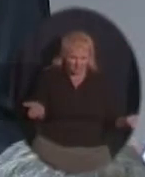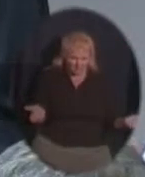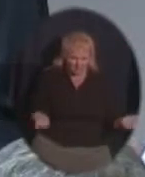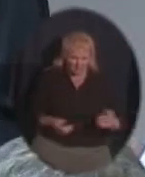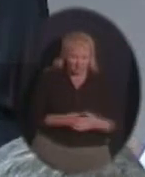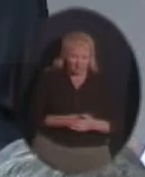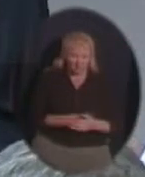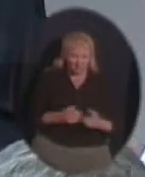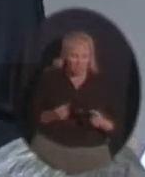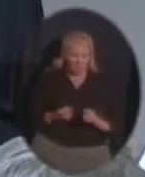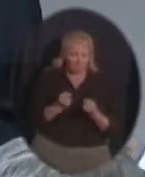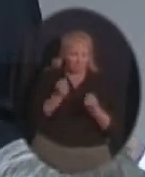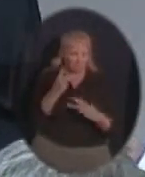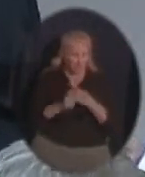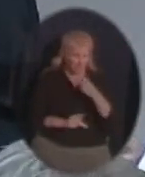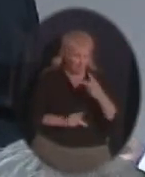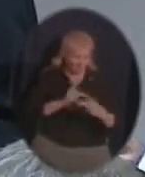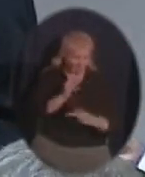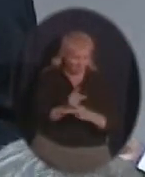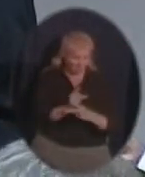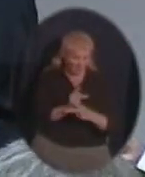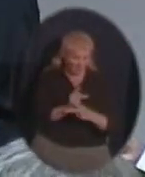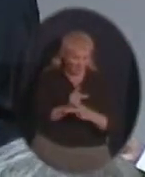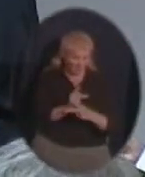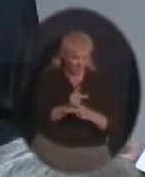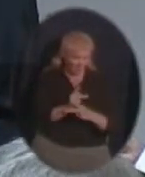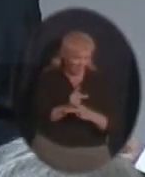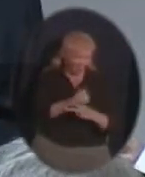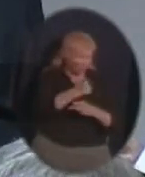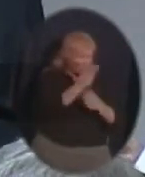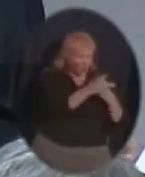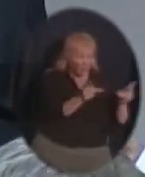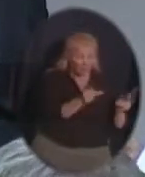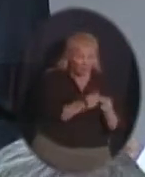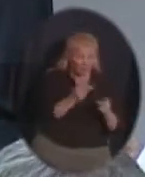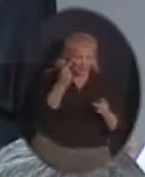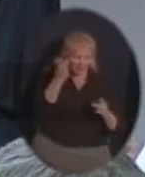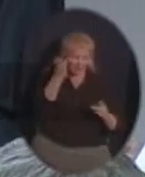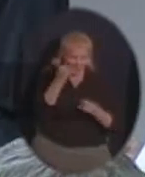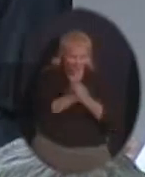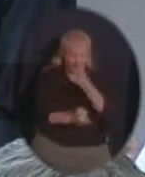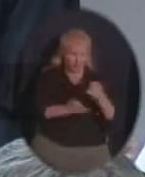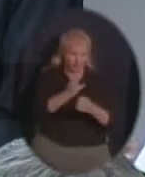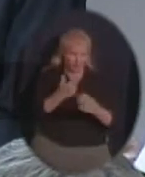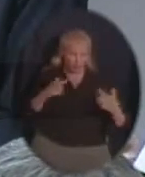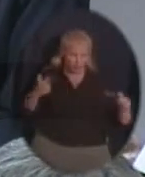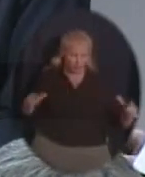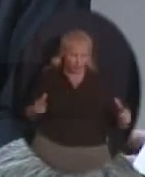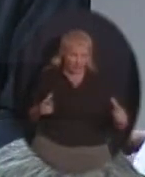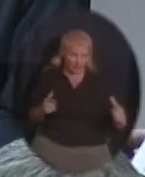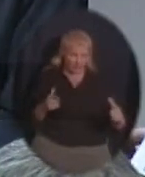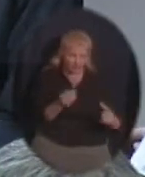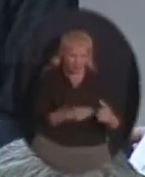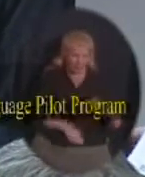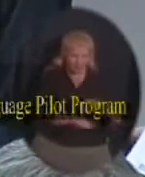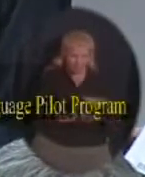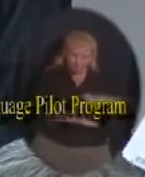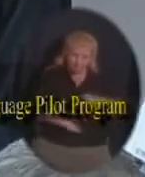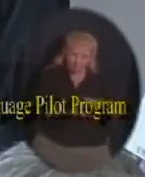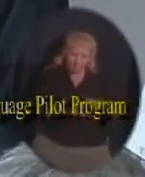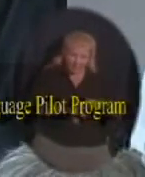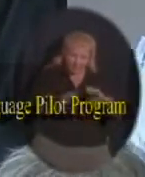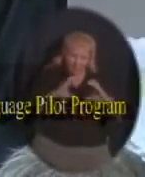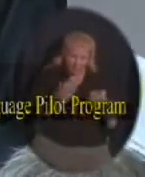consider international language one of the cores. And so, you know, you have different people and different perspectives in that. But certainly the